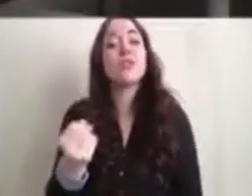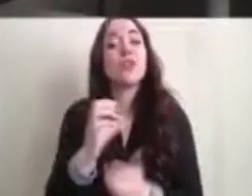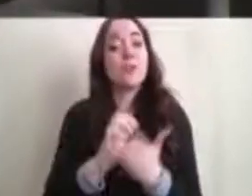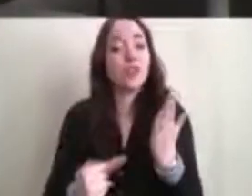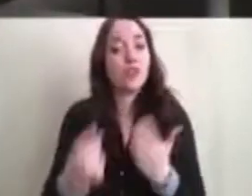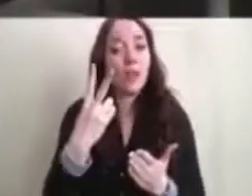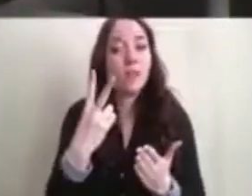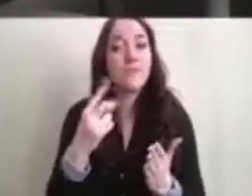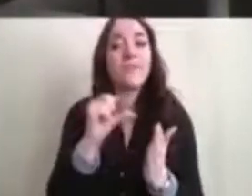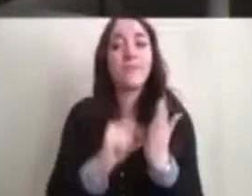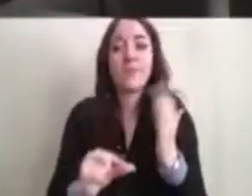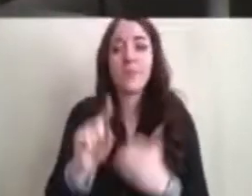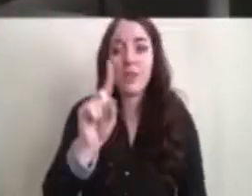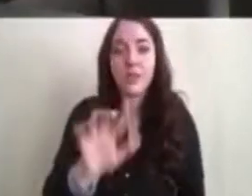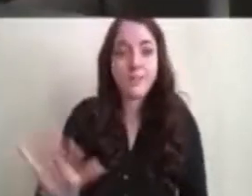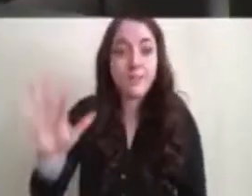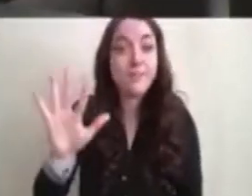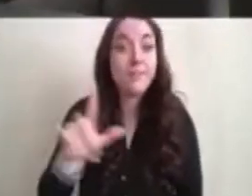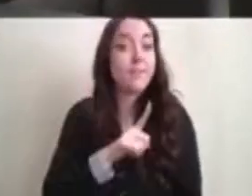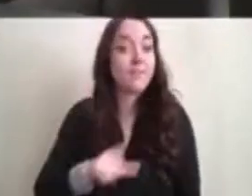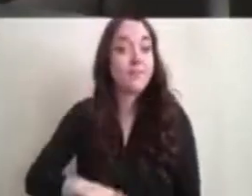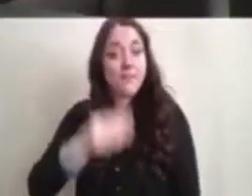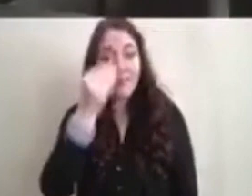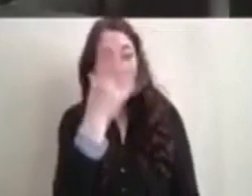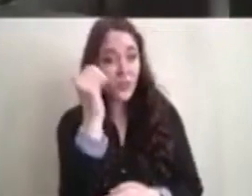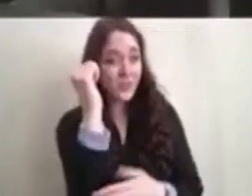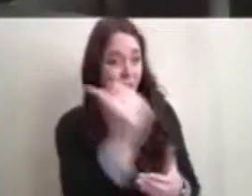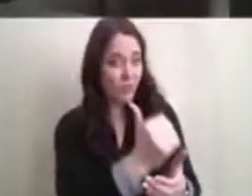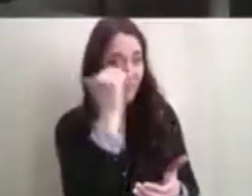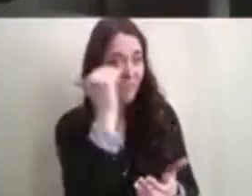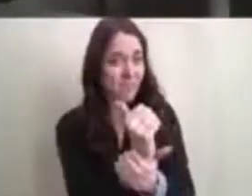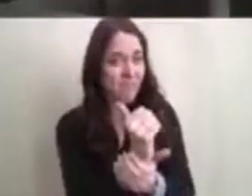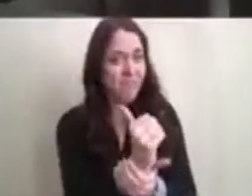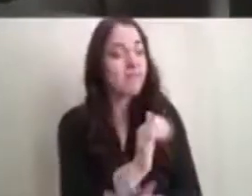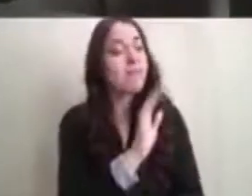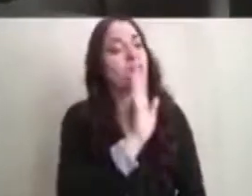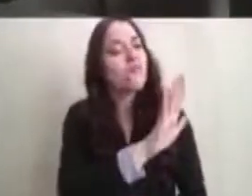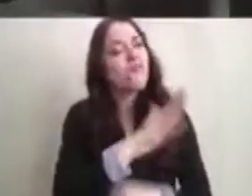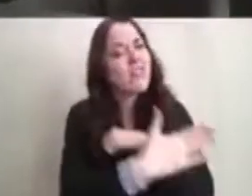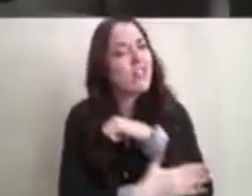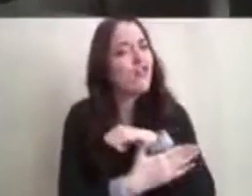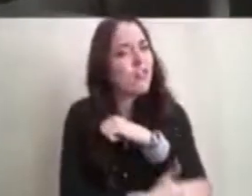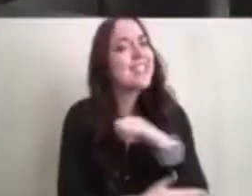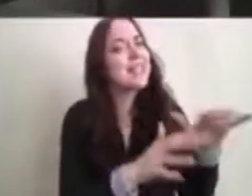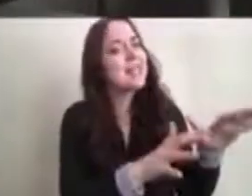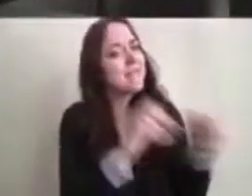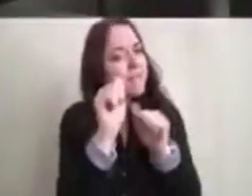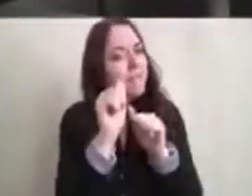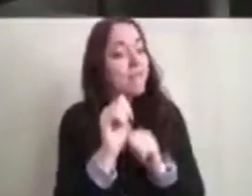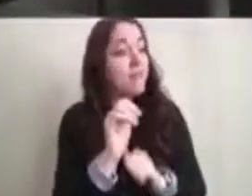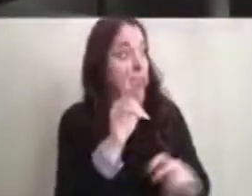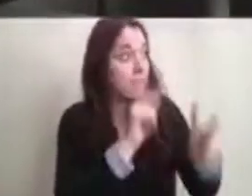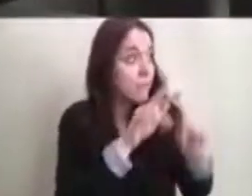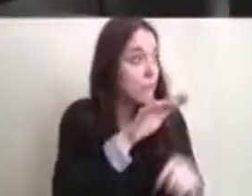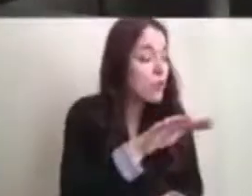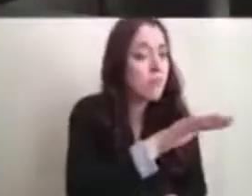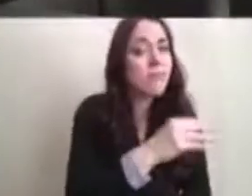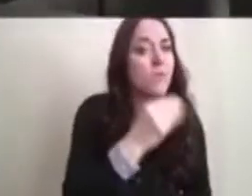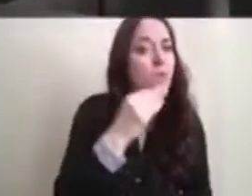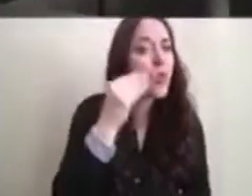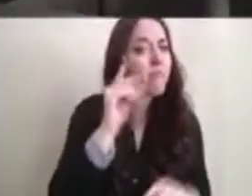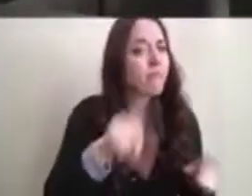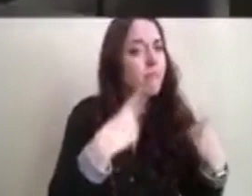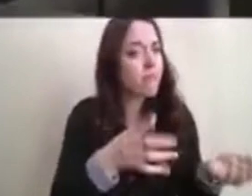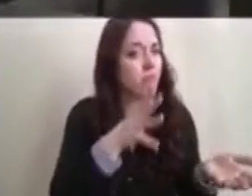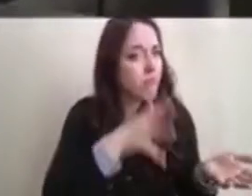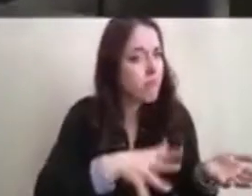place I will show you. I will make of you a great people. I will bless you